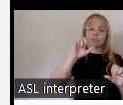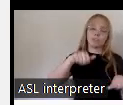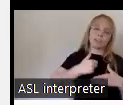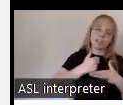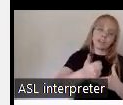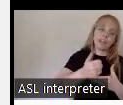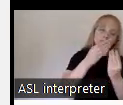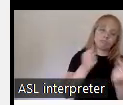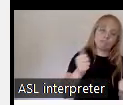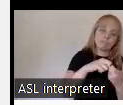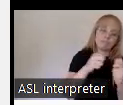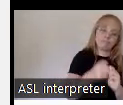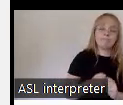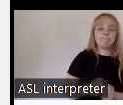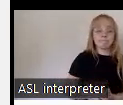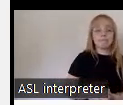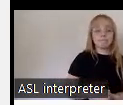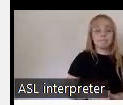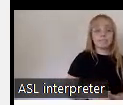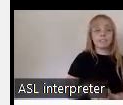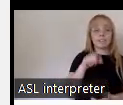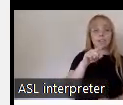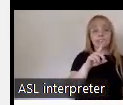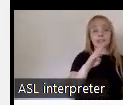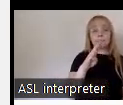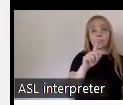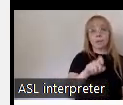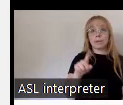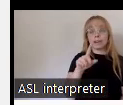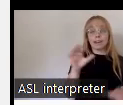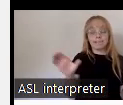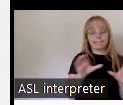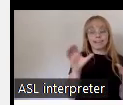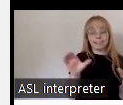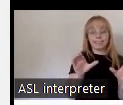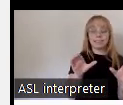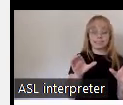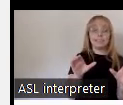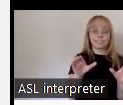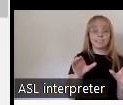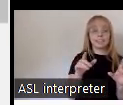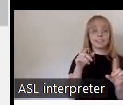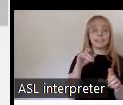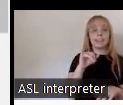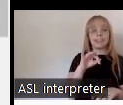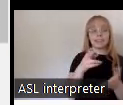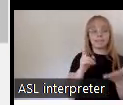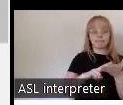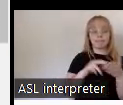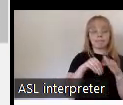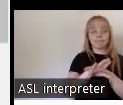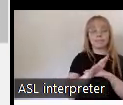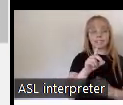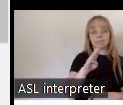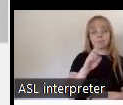All right, so those are DB 101 activities. If we had logged into the vault on DB 101, that's what you would see.